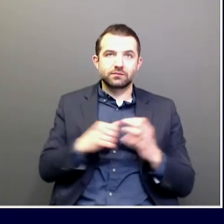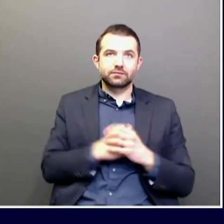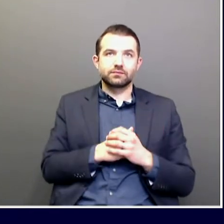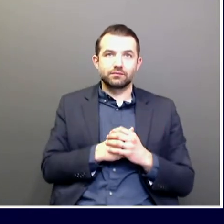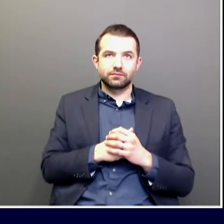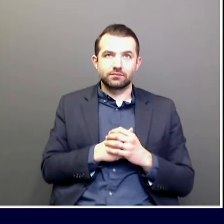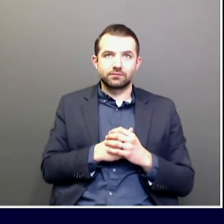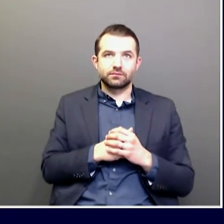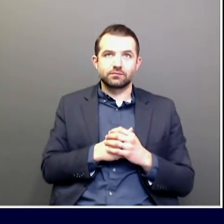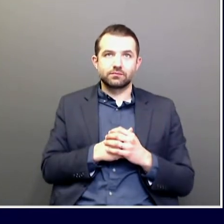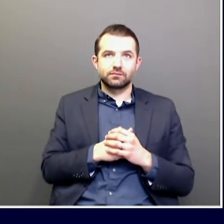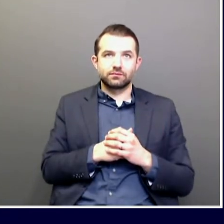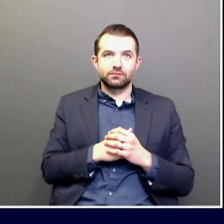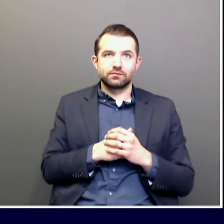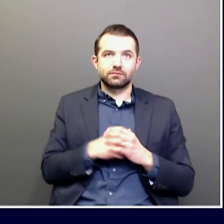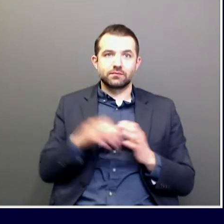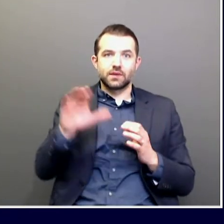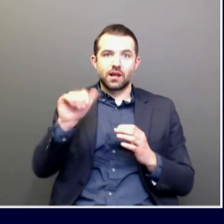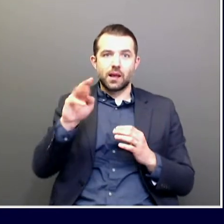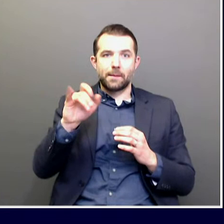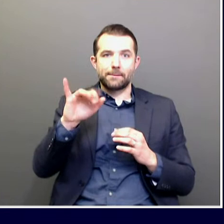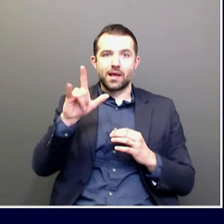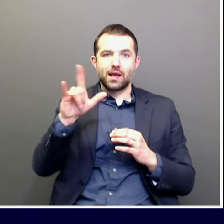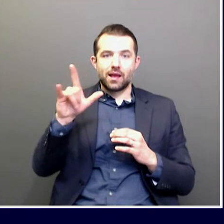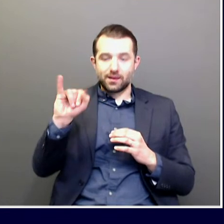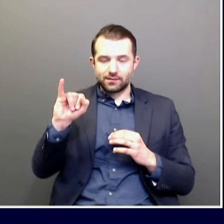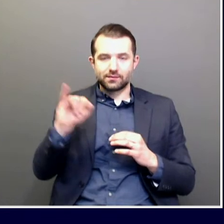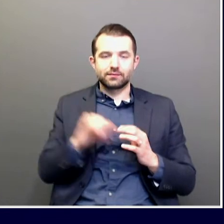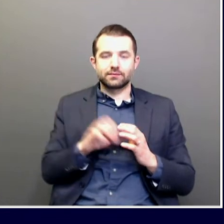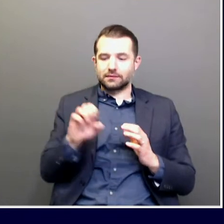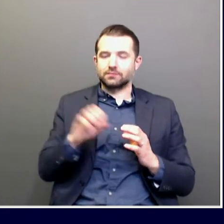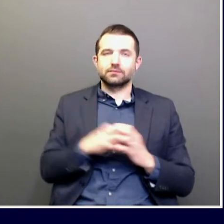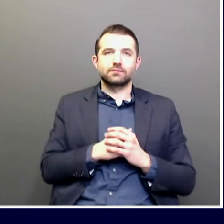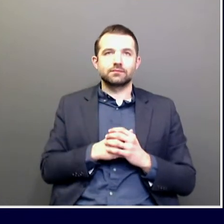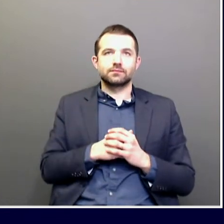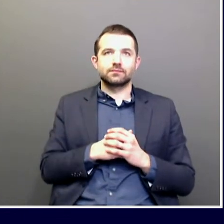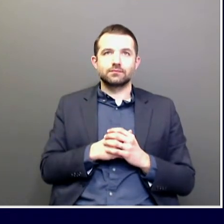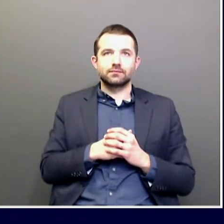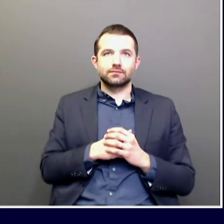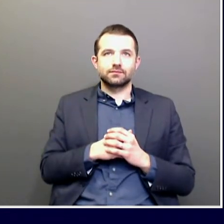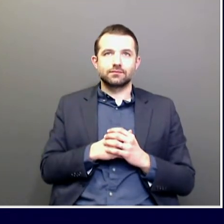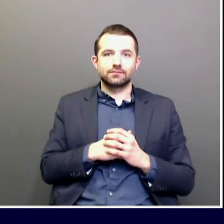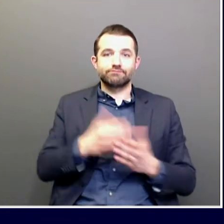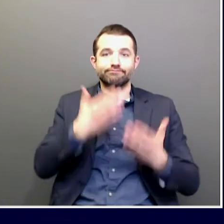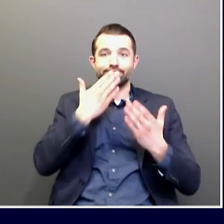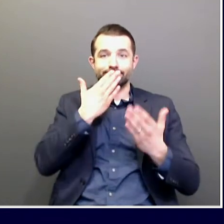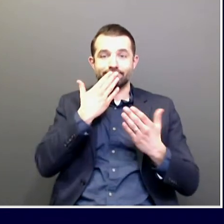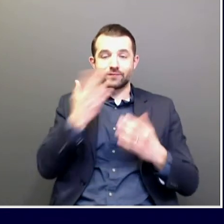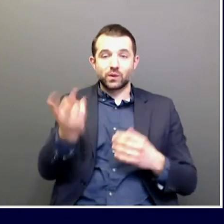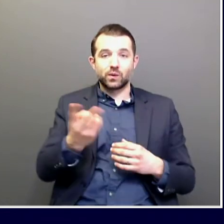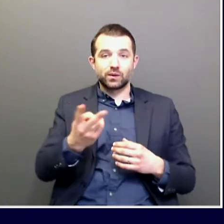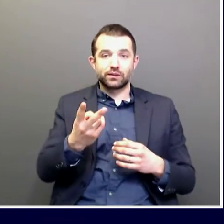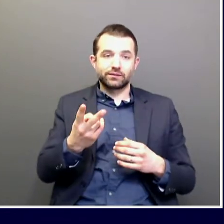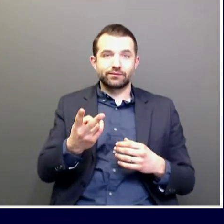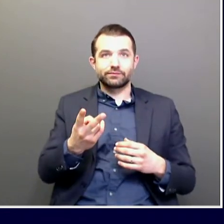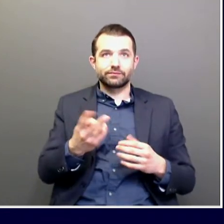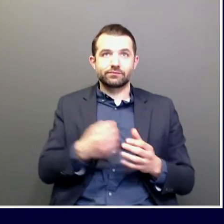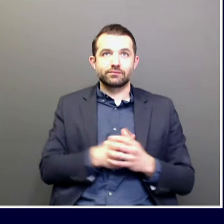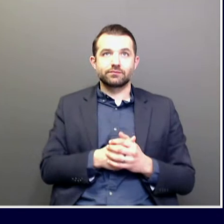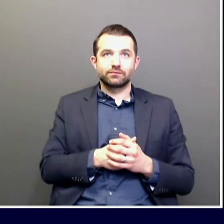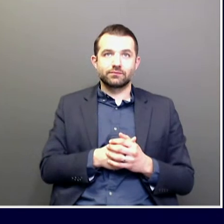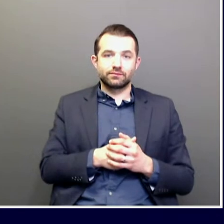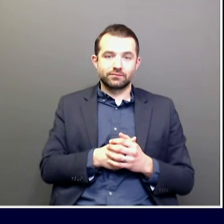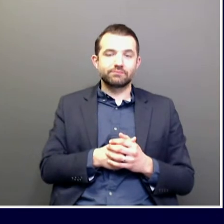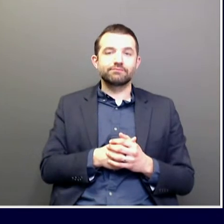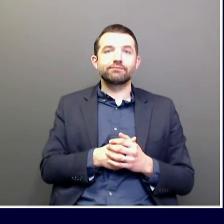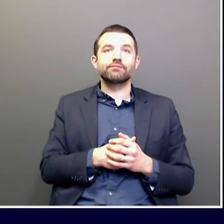you have a sense for what, if anything, you would recommend to superintendents when they're factoring in the mental